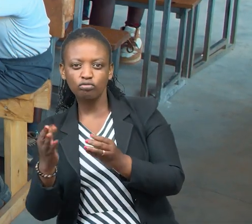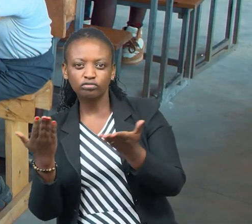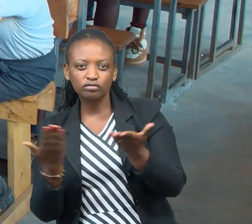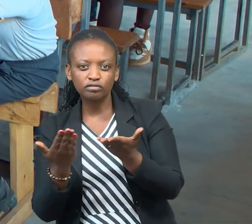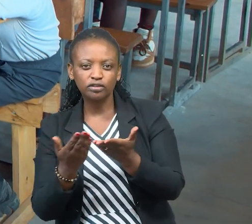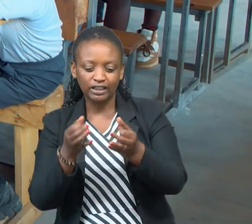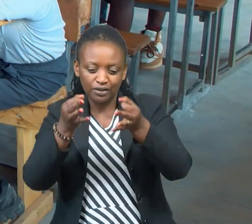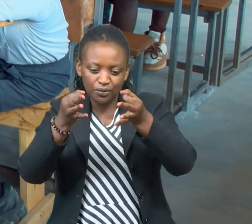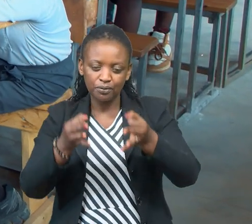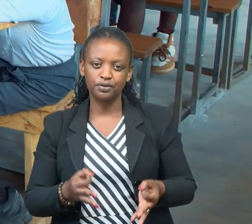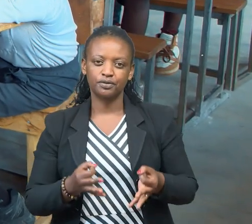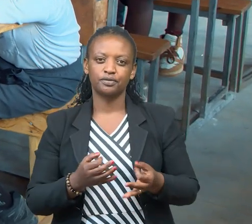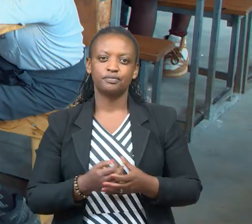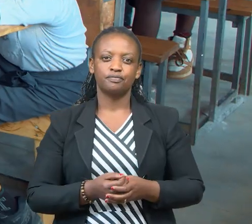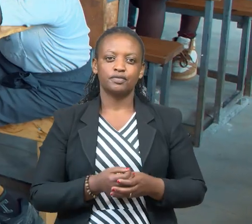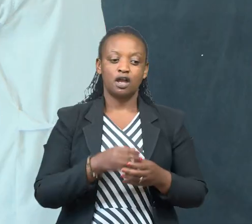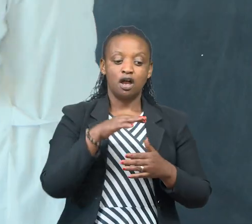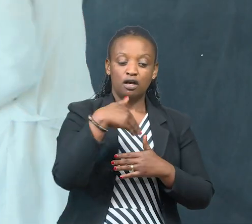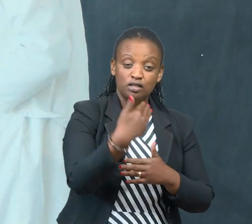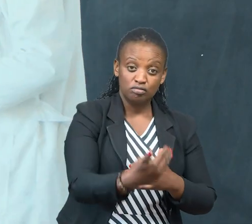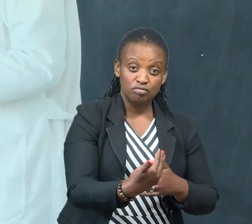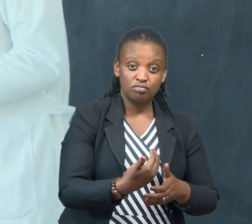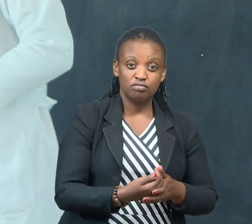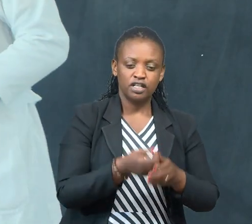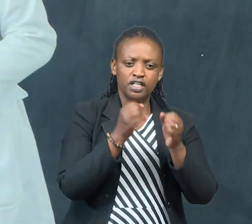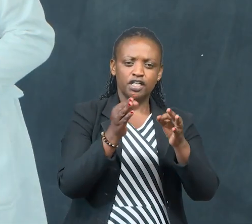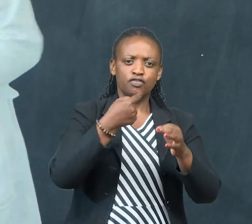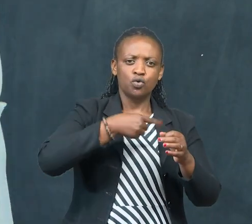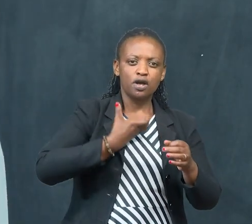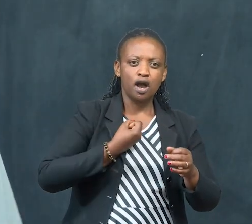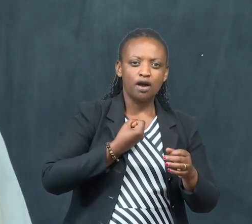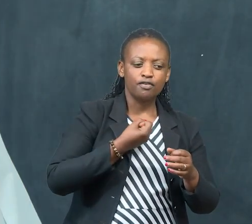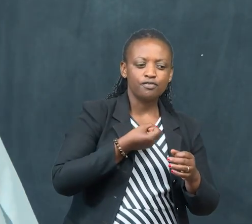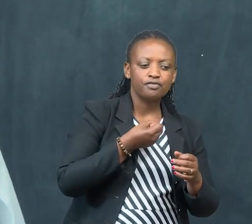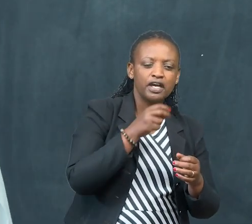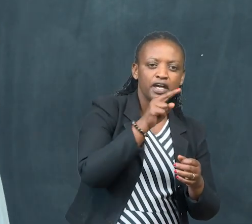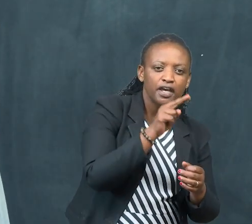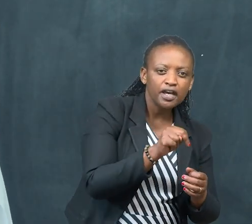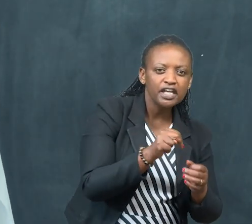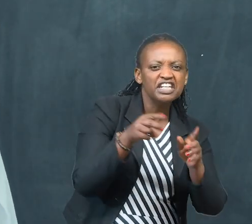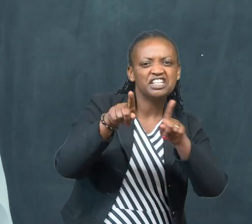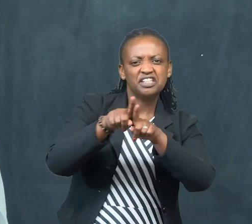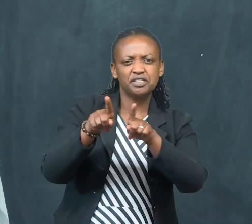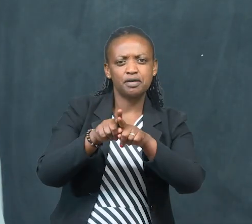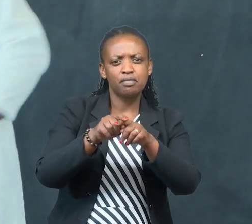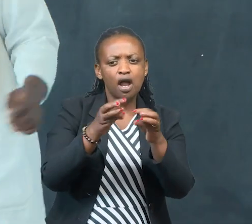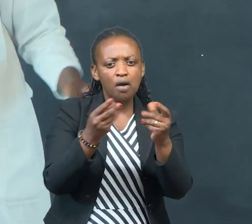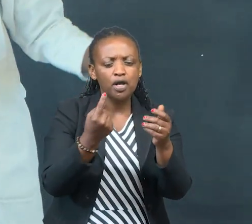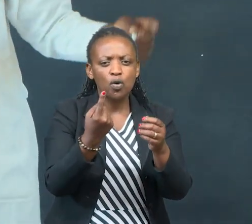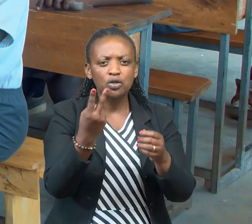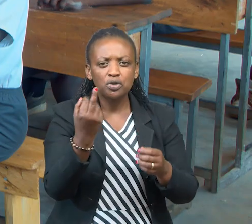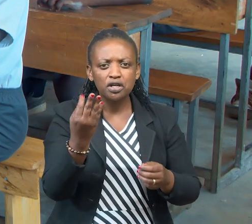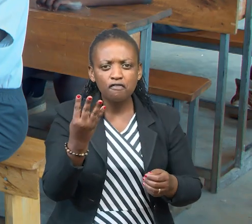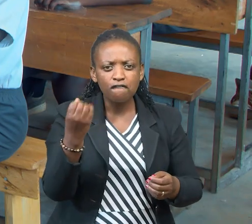of objects. And then, if we have any as how many